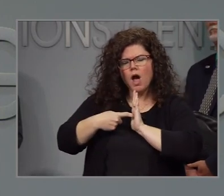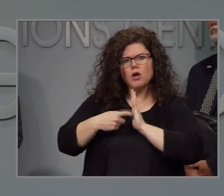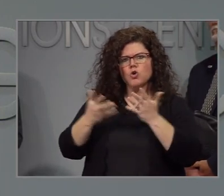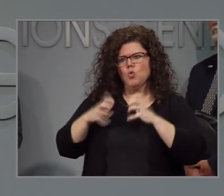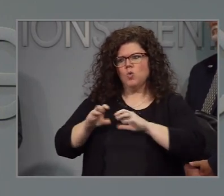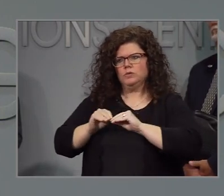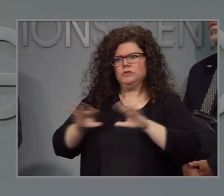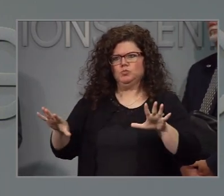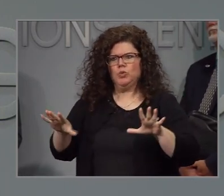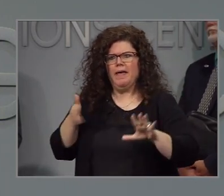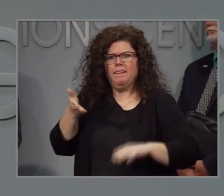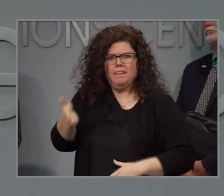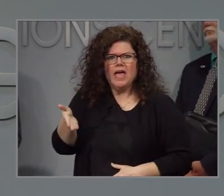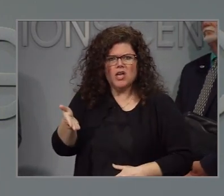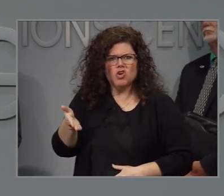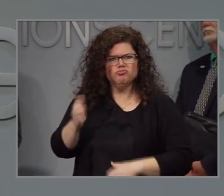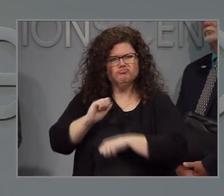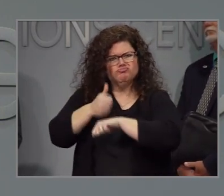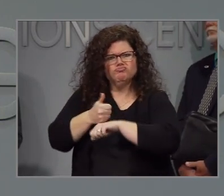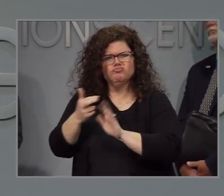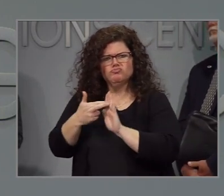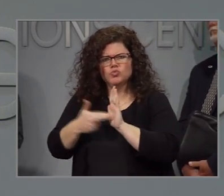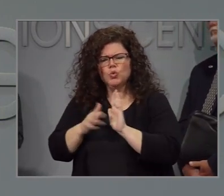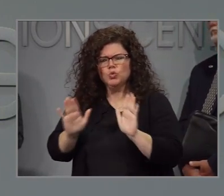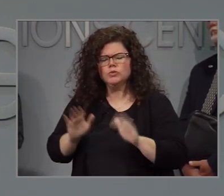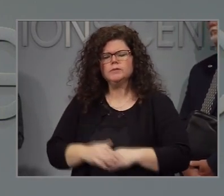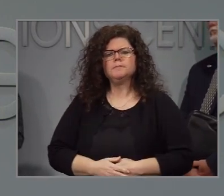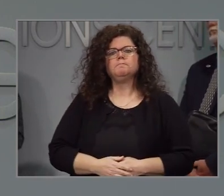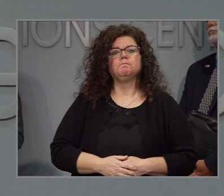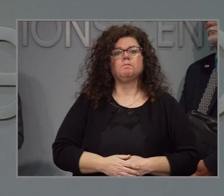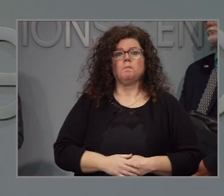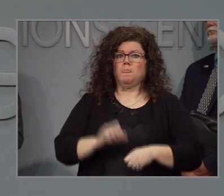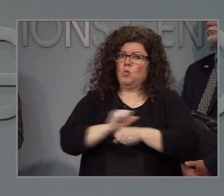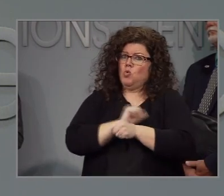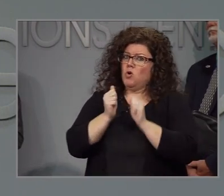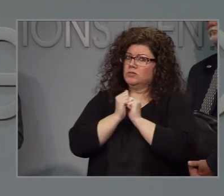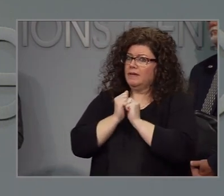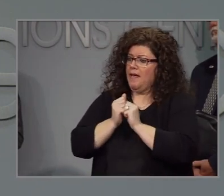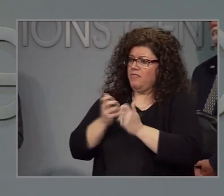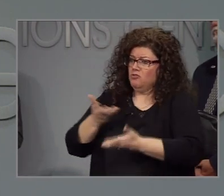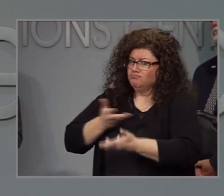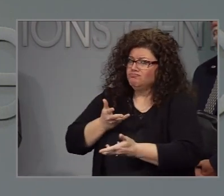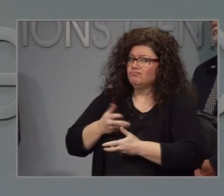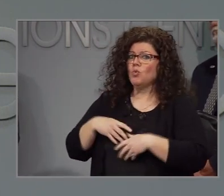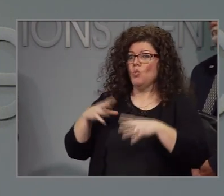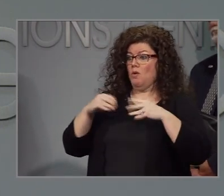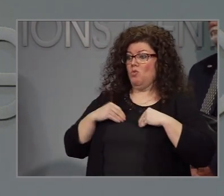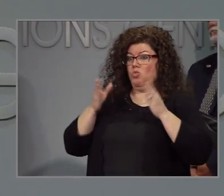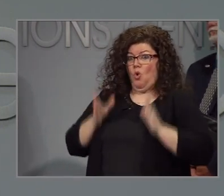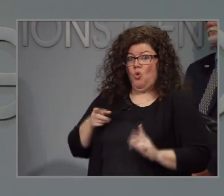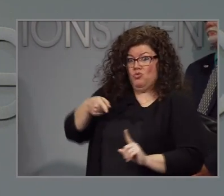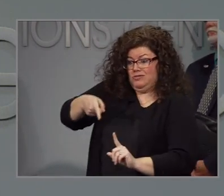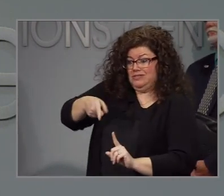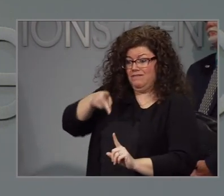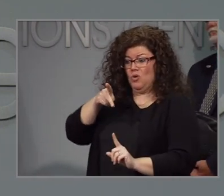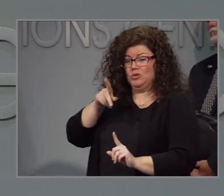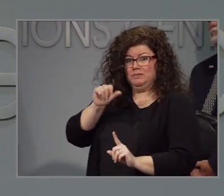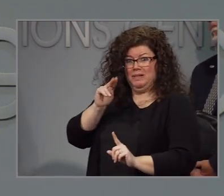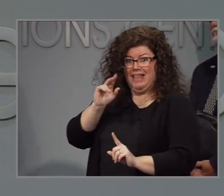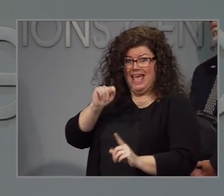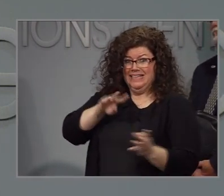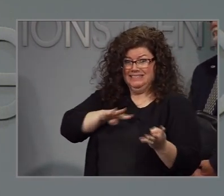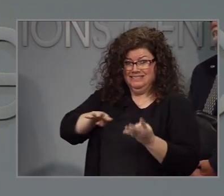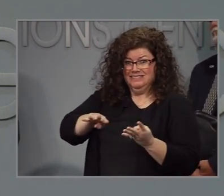viral spread. We've been working very closely with not only the owners of the plants, with